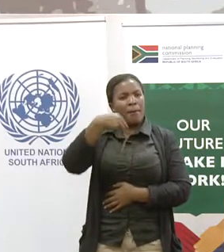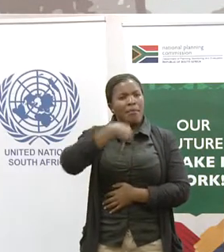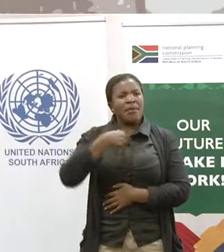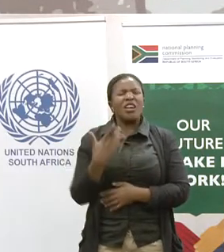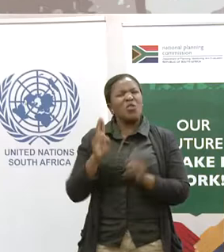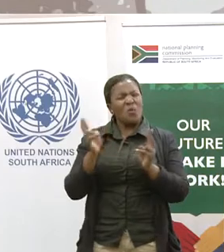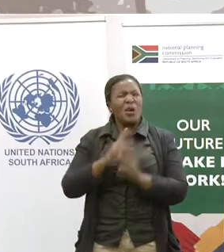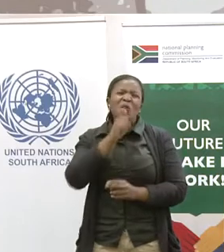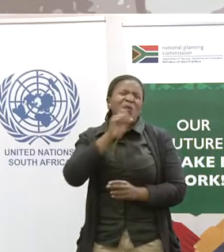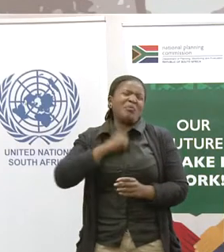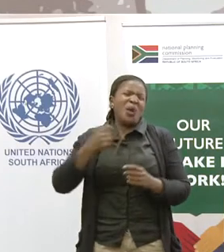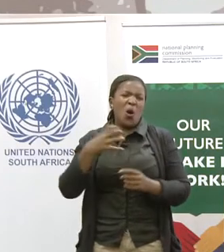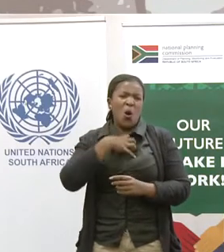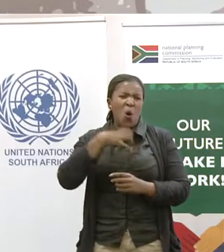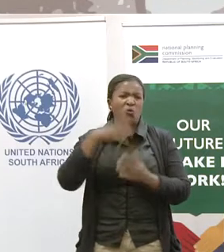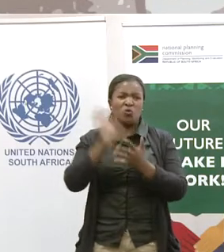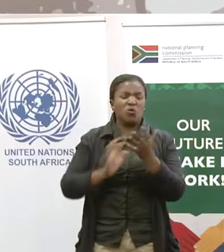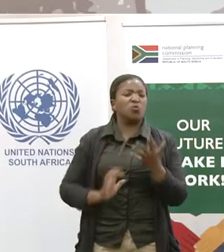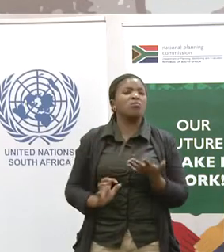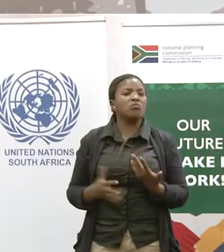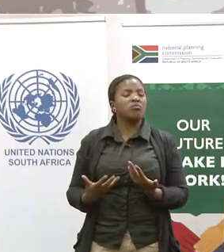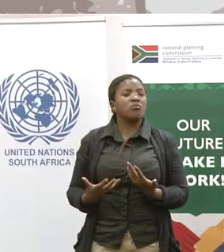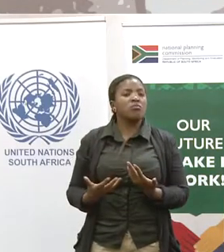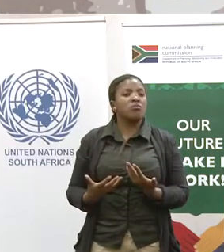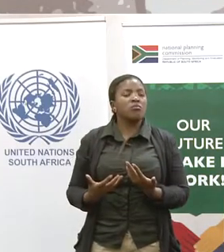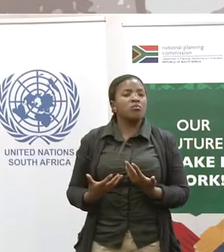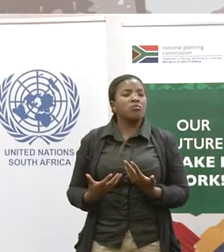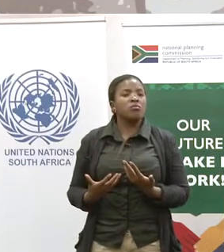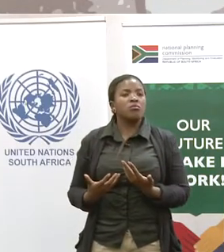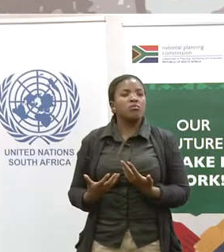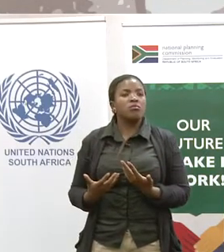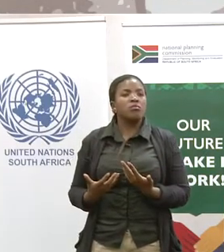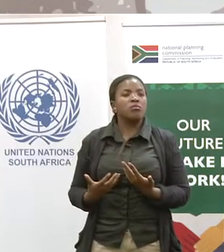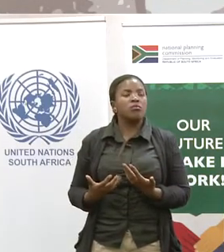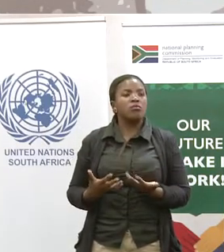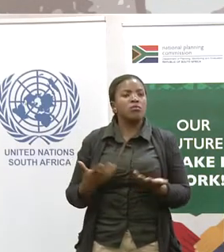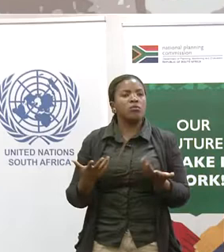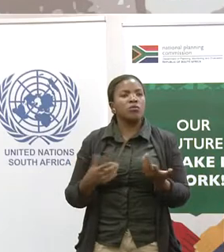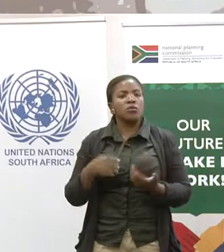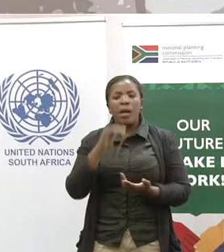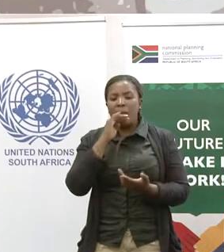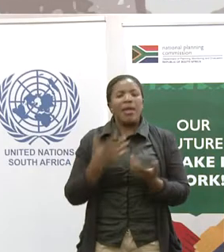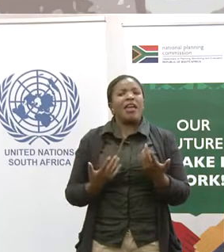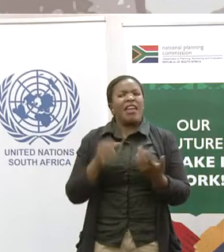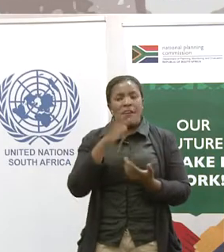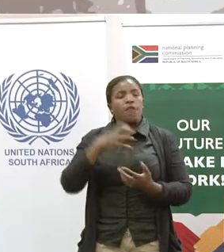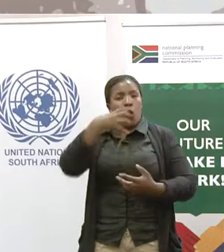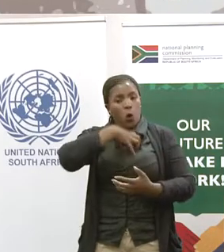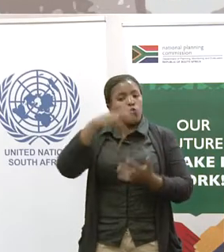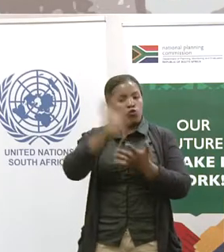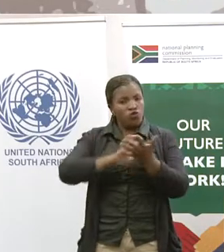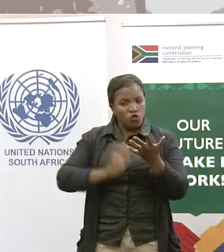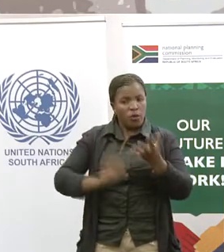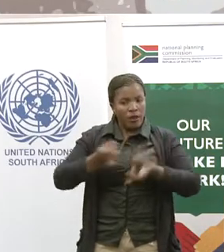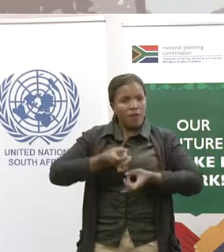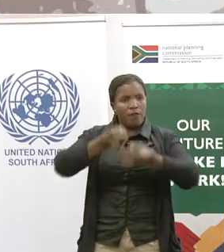sense, because I think when we tell our own stories and add inclusive development to it, it makes sense. So